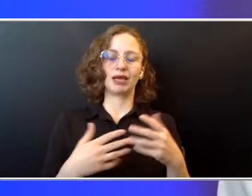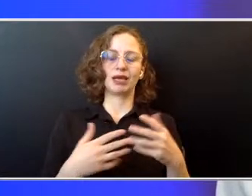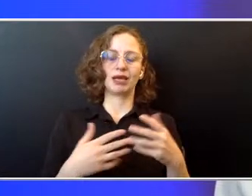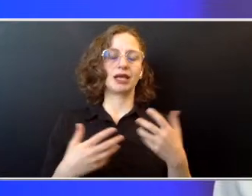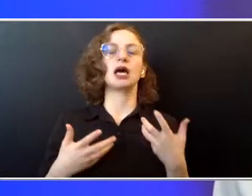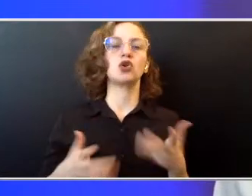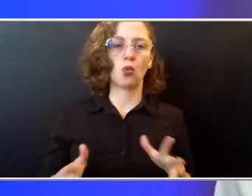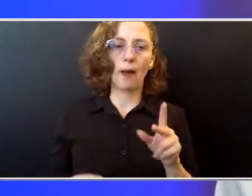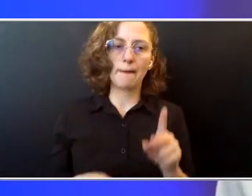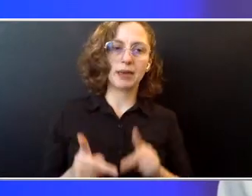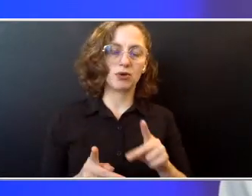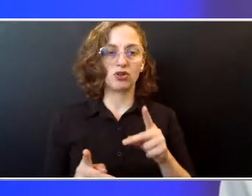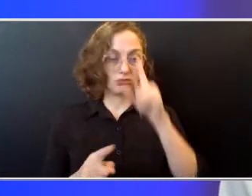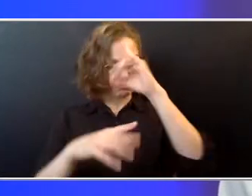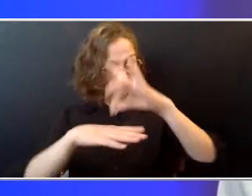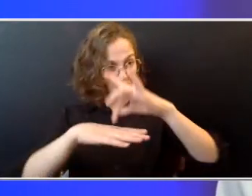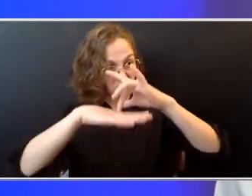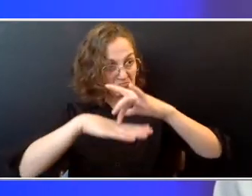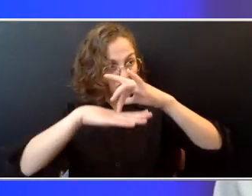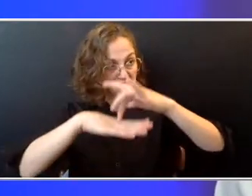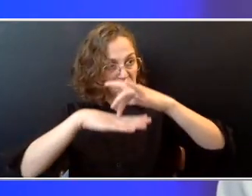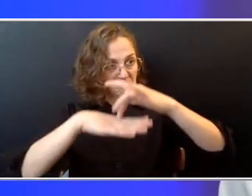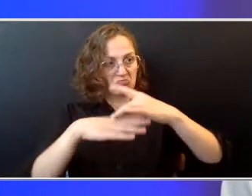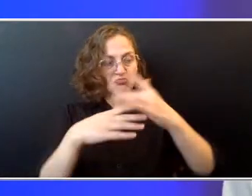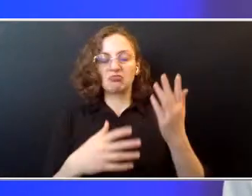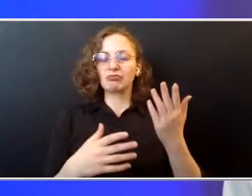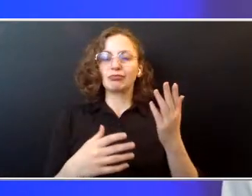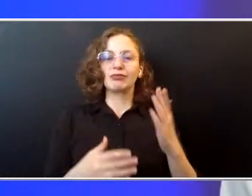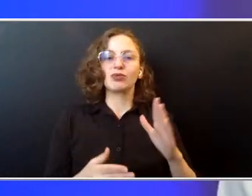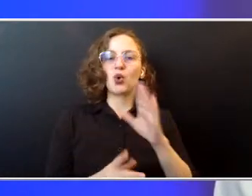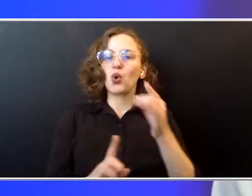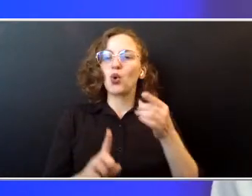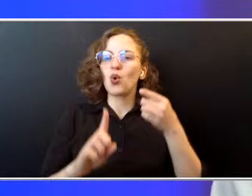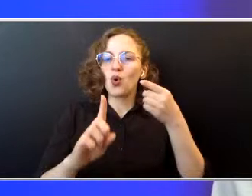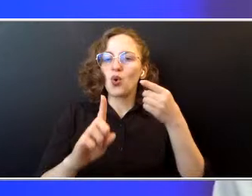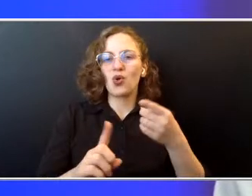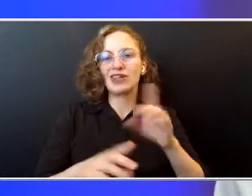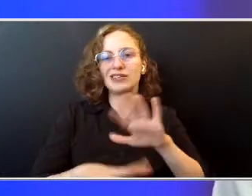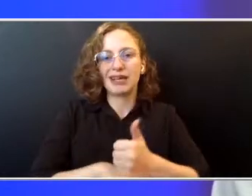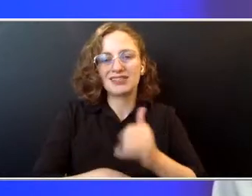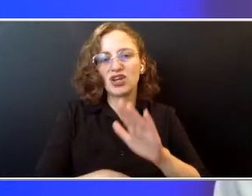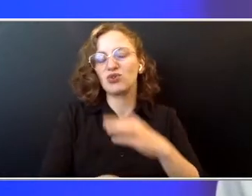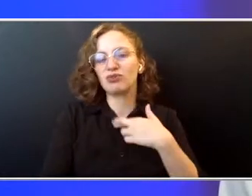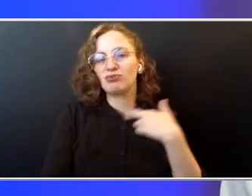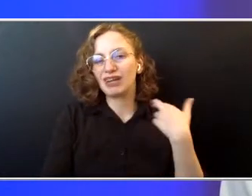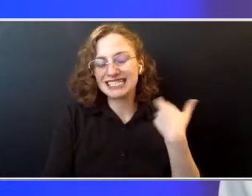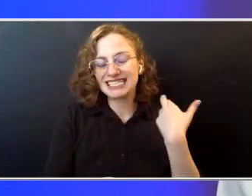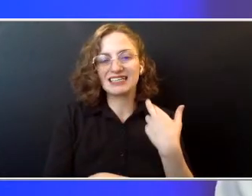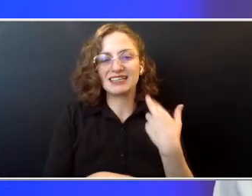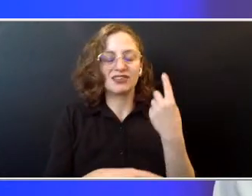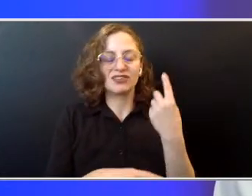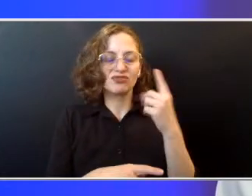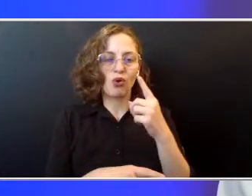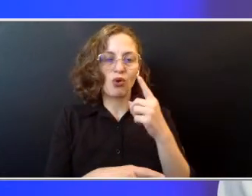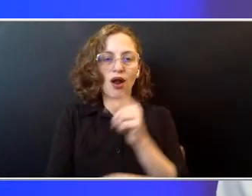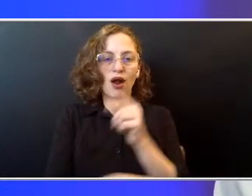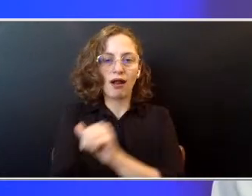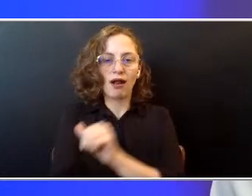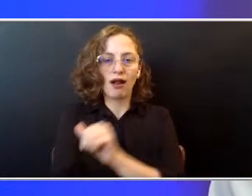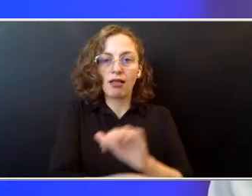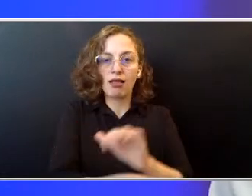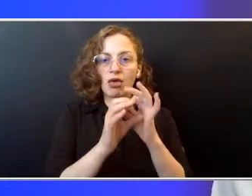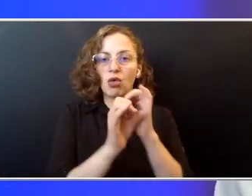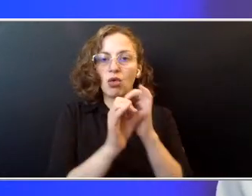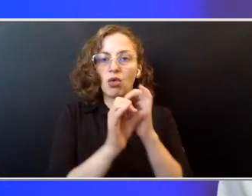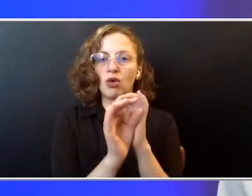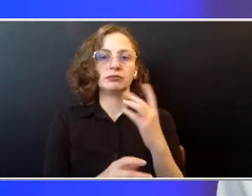move the goalposts based on your risk, your atherosclerotic disease risk, your prior events if you've had heart attack or stroke, and so I